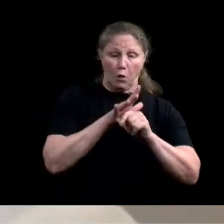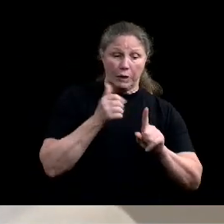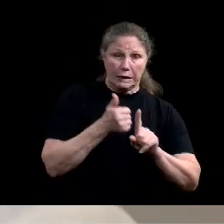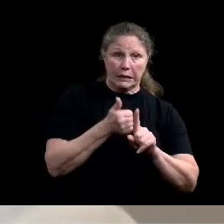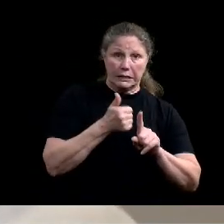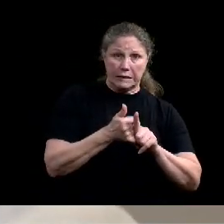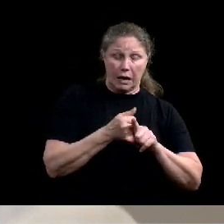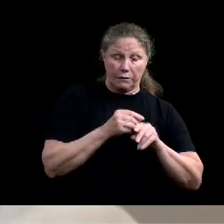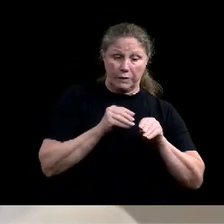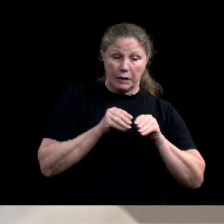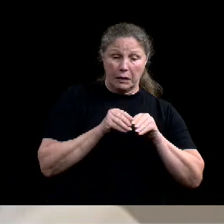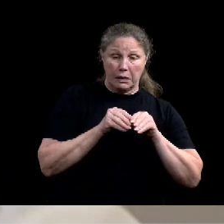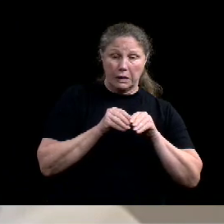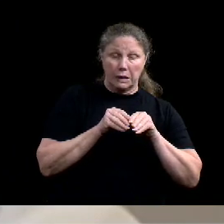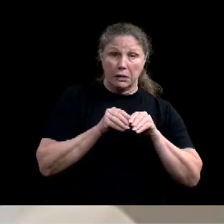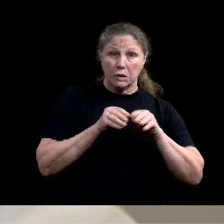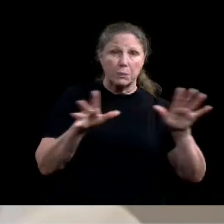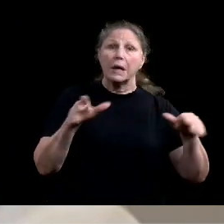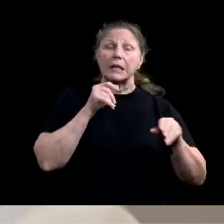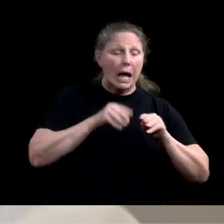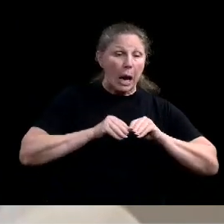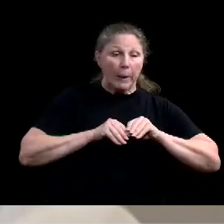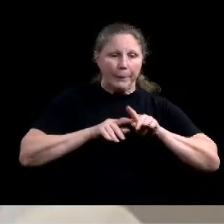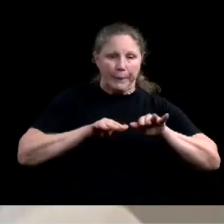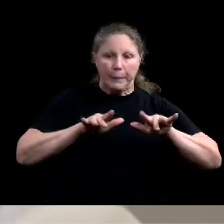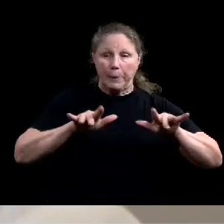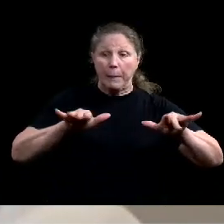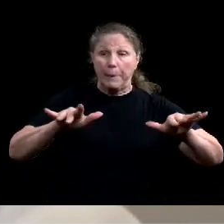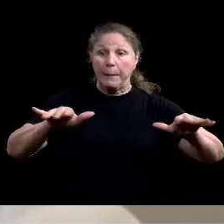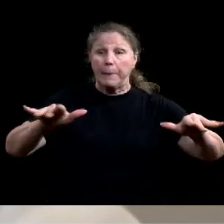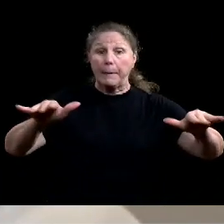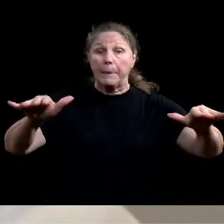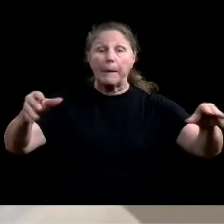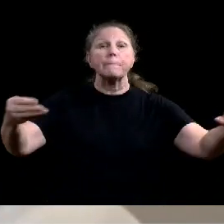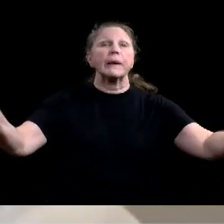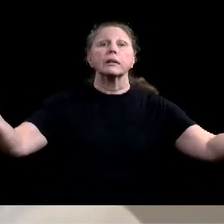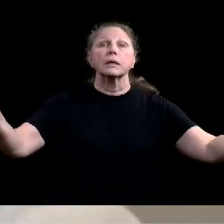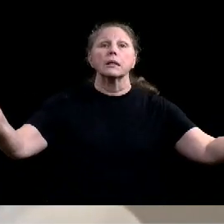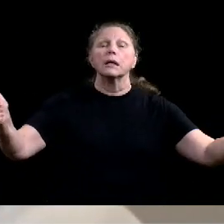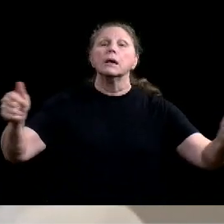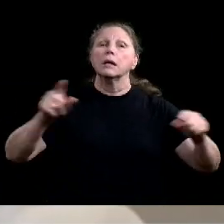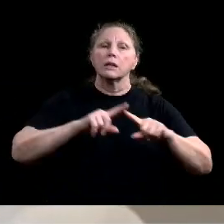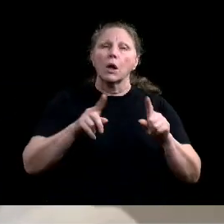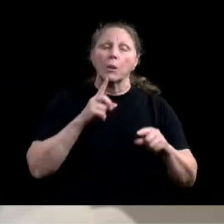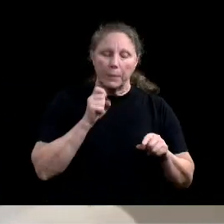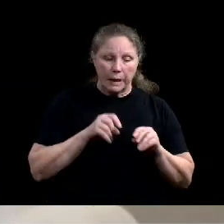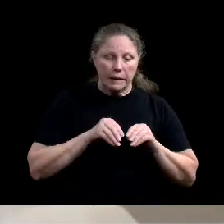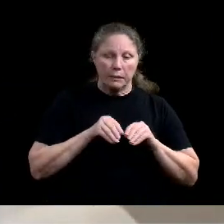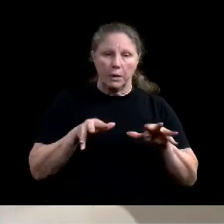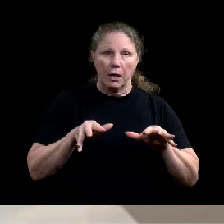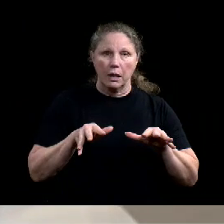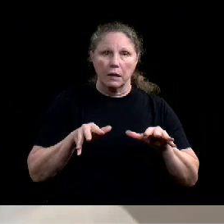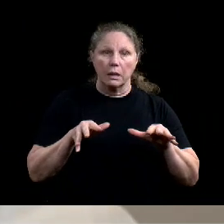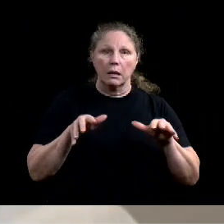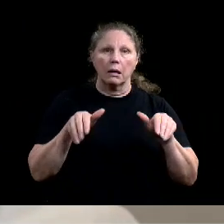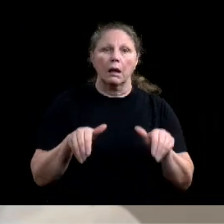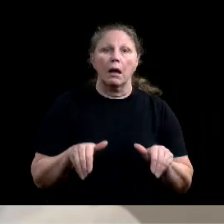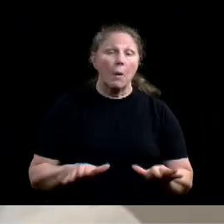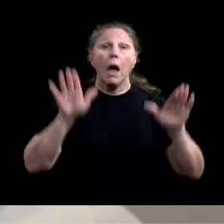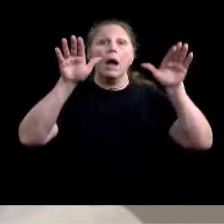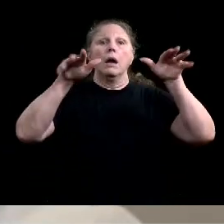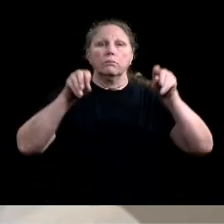linear way, but in an exponential way. So the virus blossoms out very